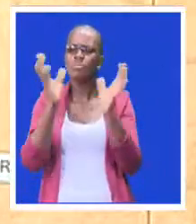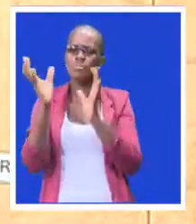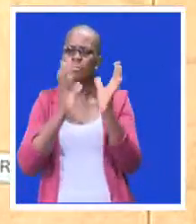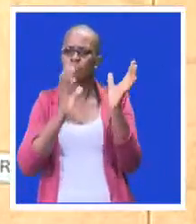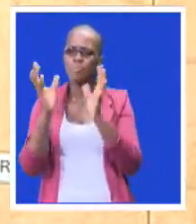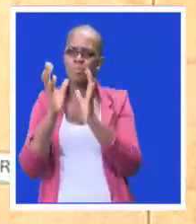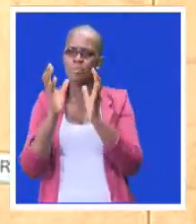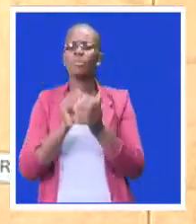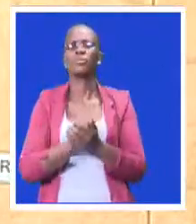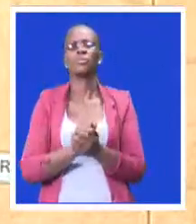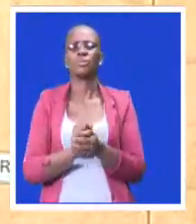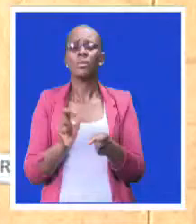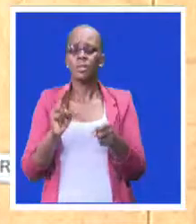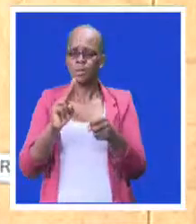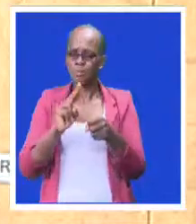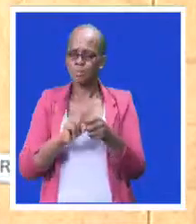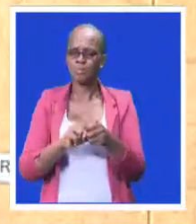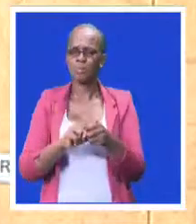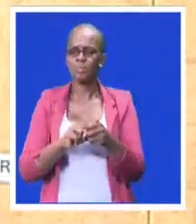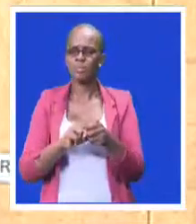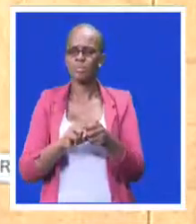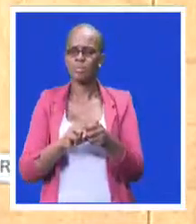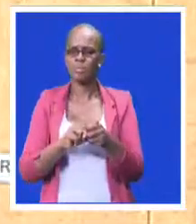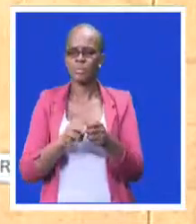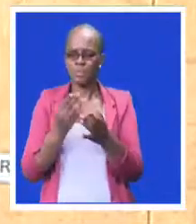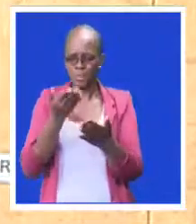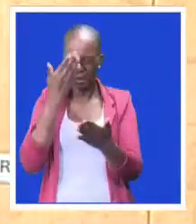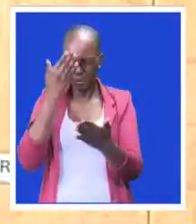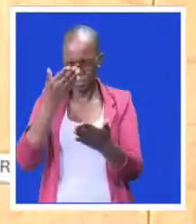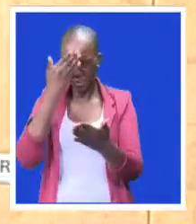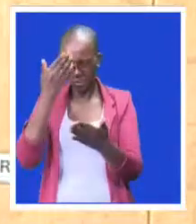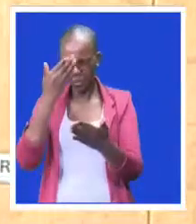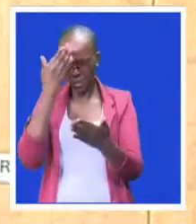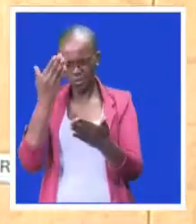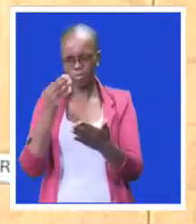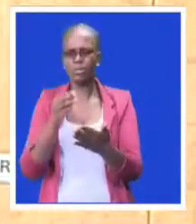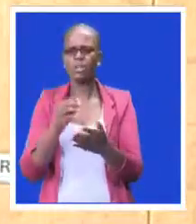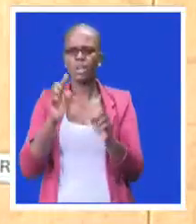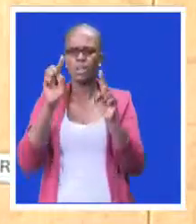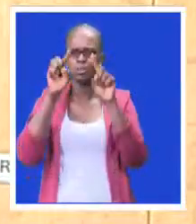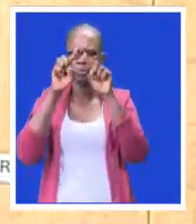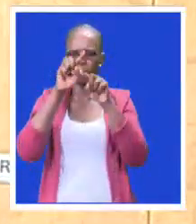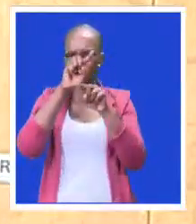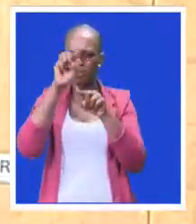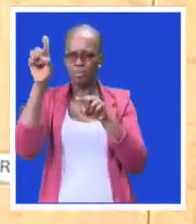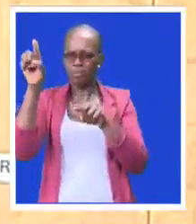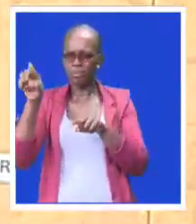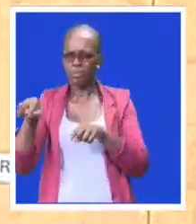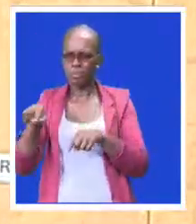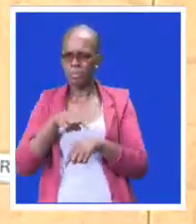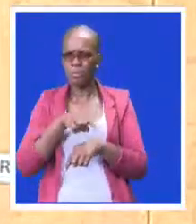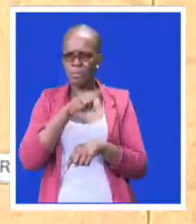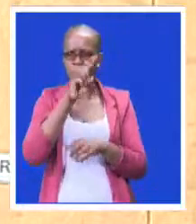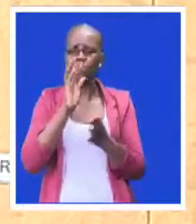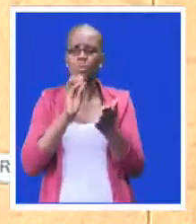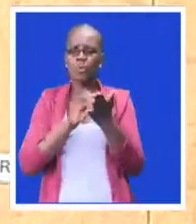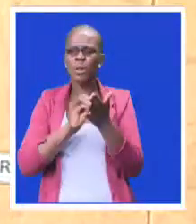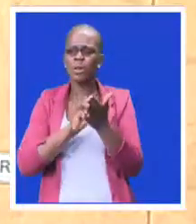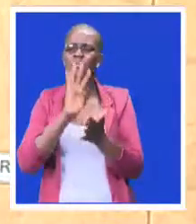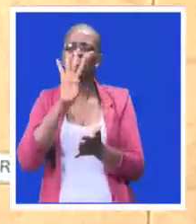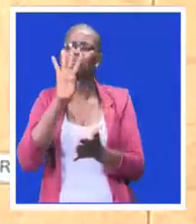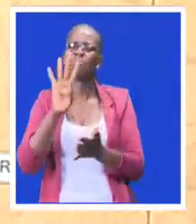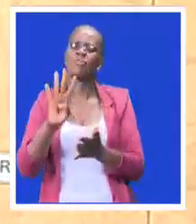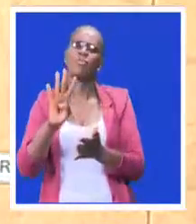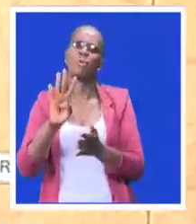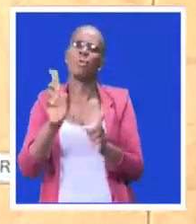the square shape. We said the square has 1, 2, 3, 4 sides that